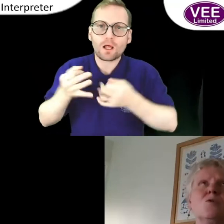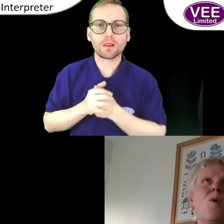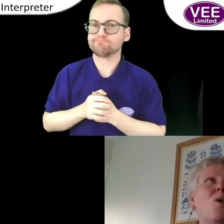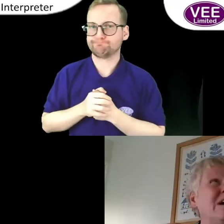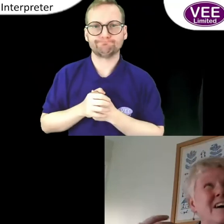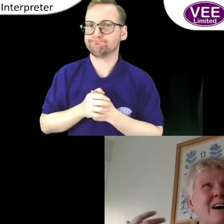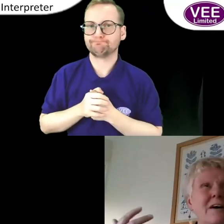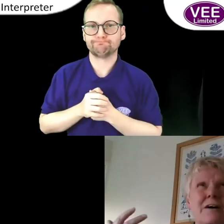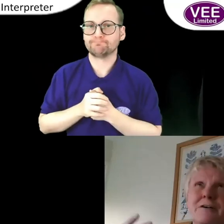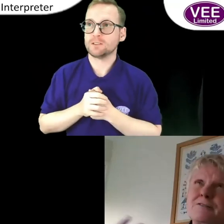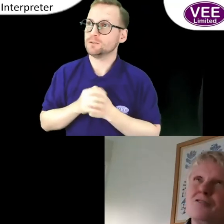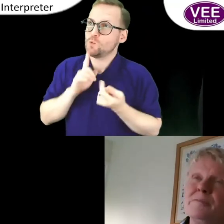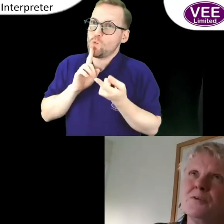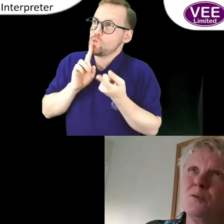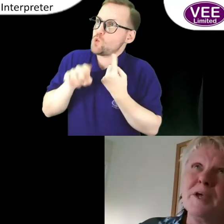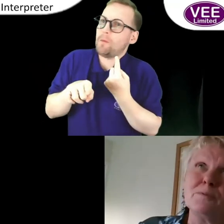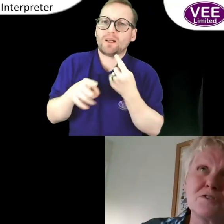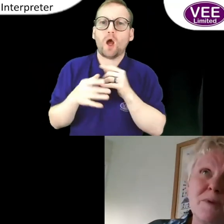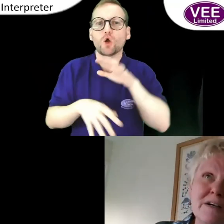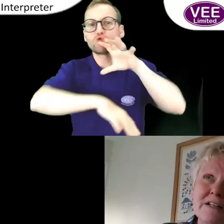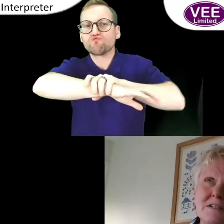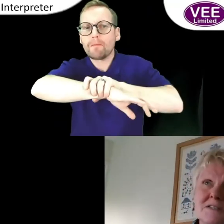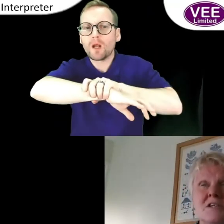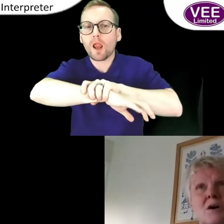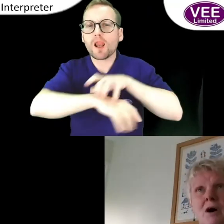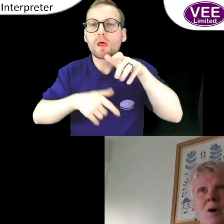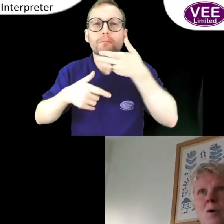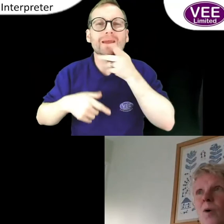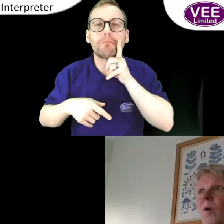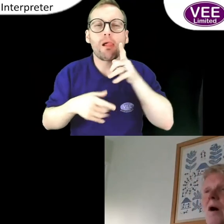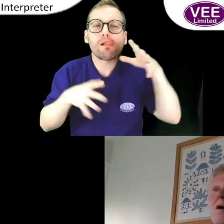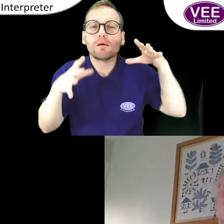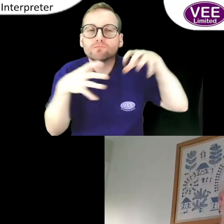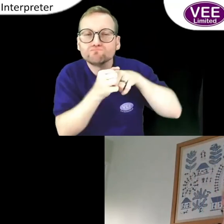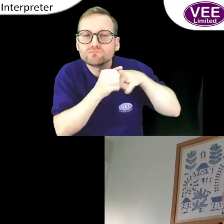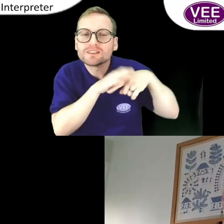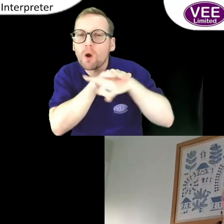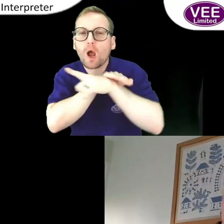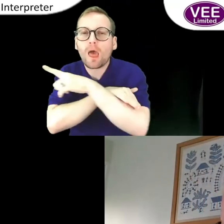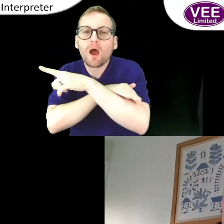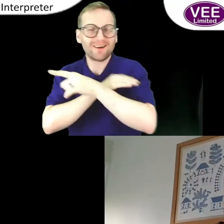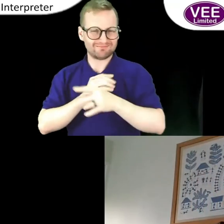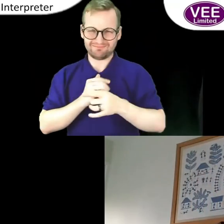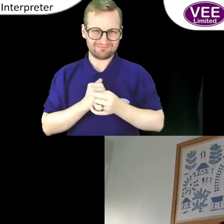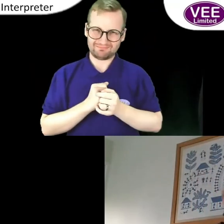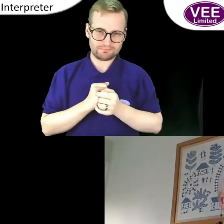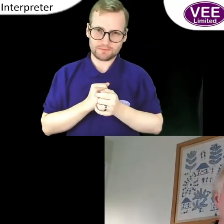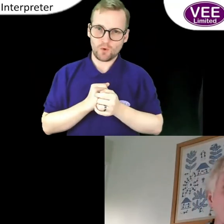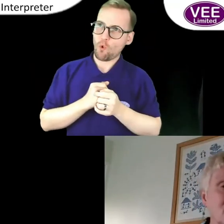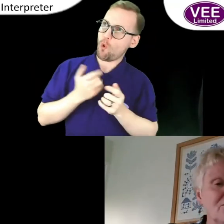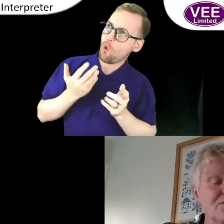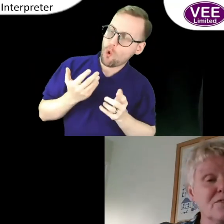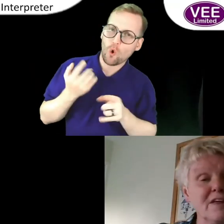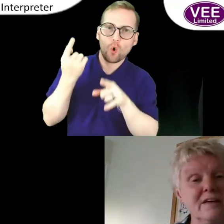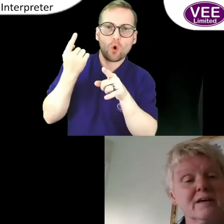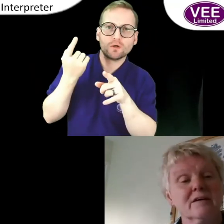situation or criminal people smugglers or the aspects